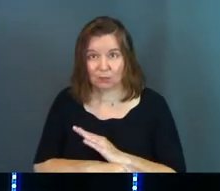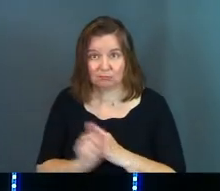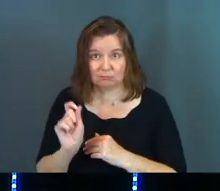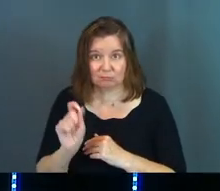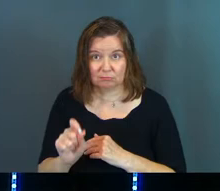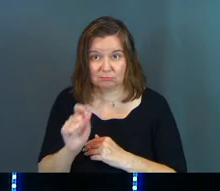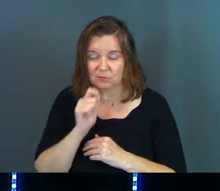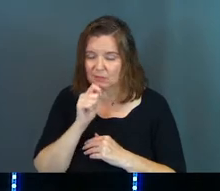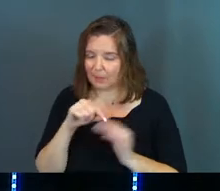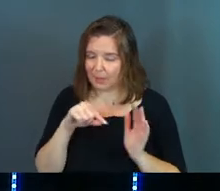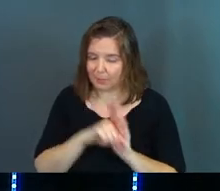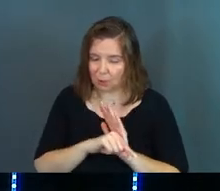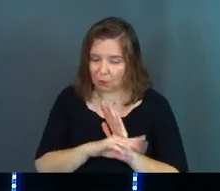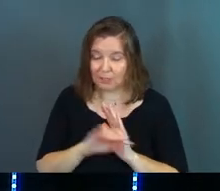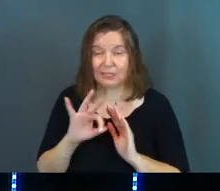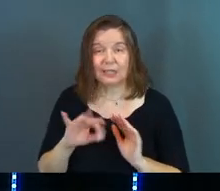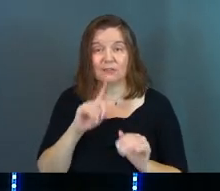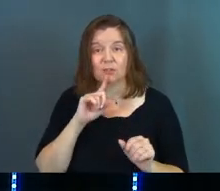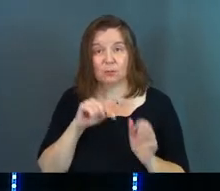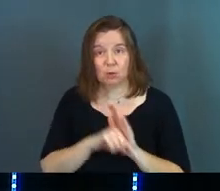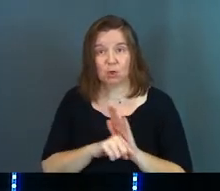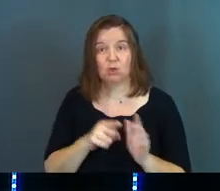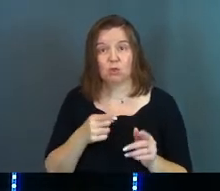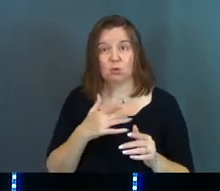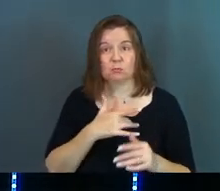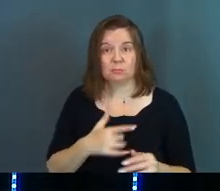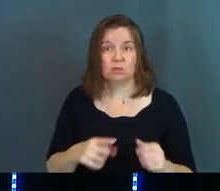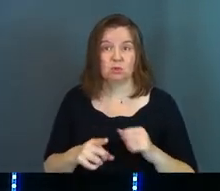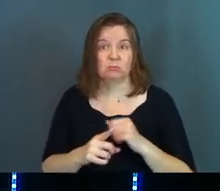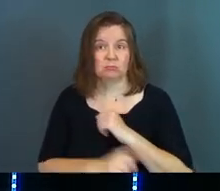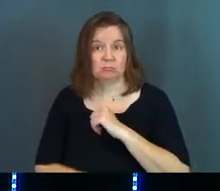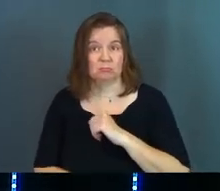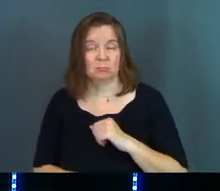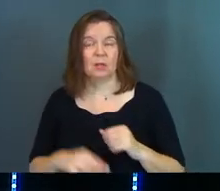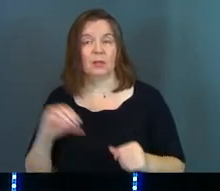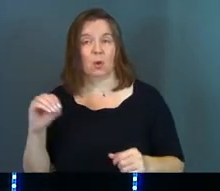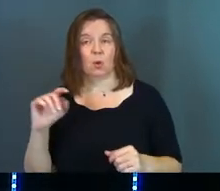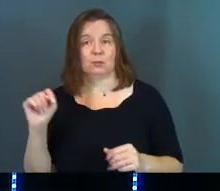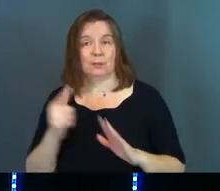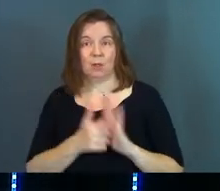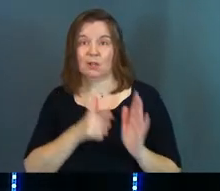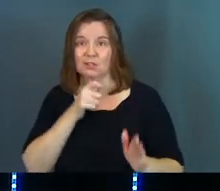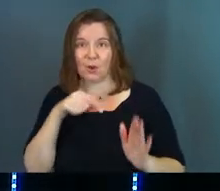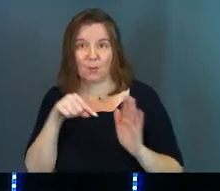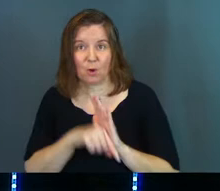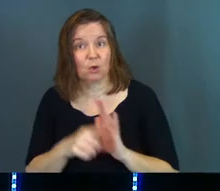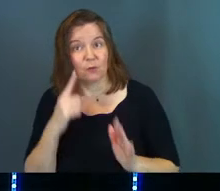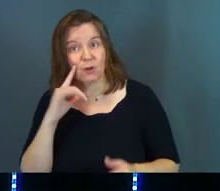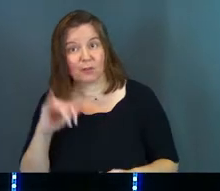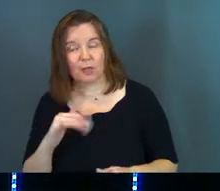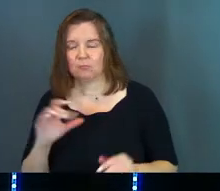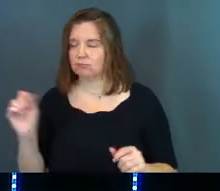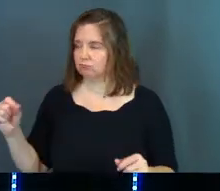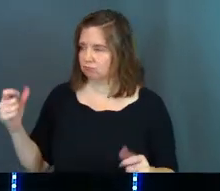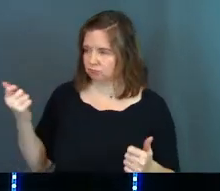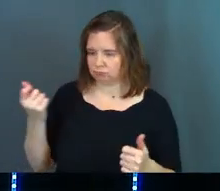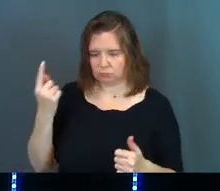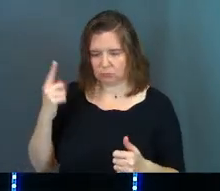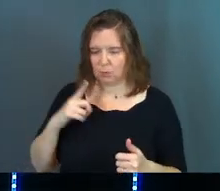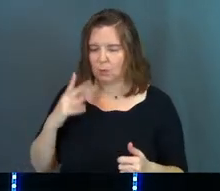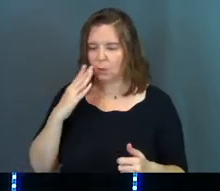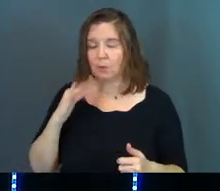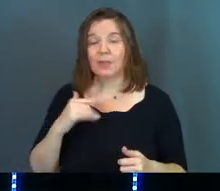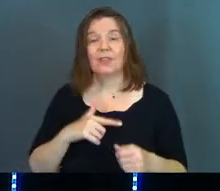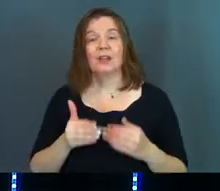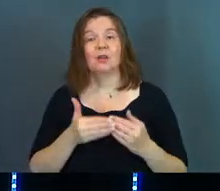Okay? You must not murder. If you commit murder, you are subject to judgment. There's the Old Testament law. Don't murder. You've heard that. Everybody's like, yep, Jesus, we've heard that. We know